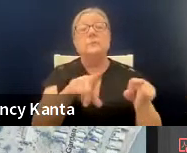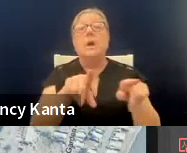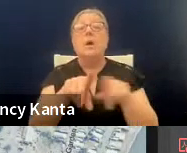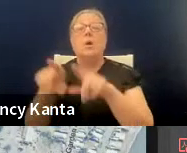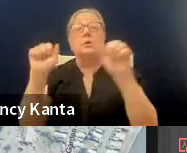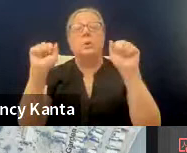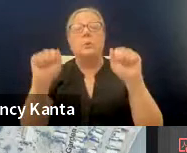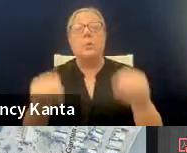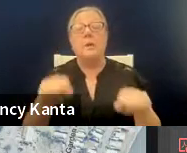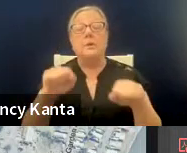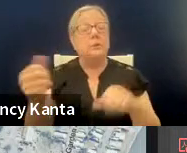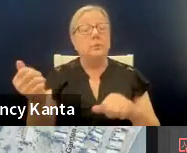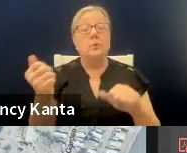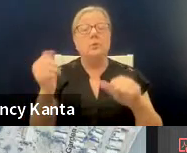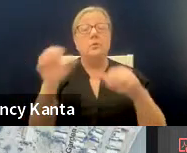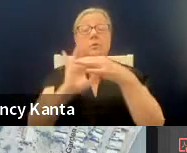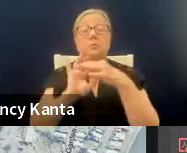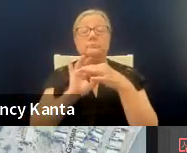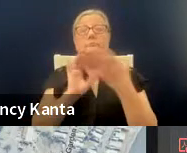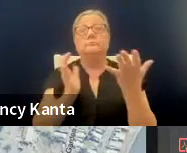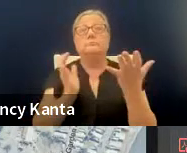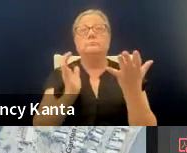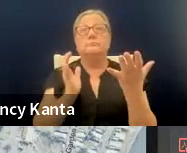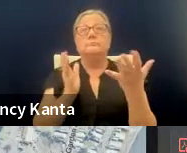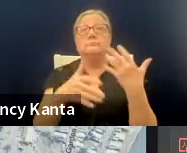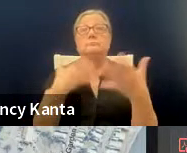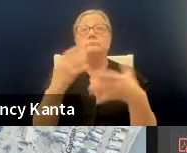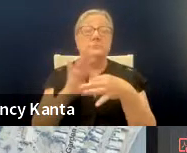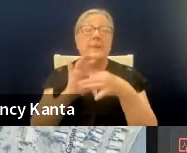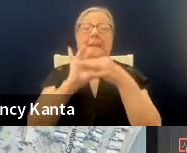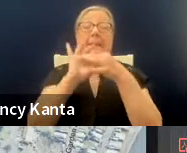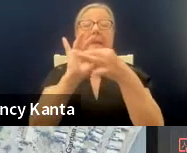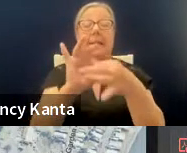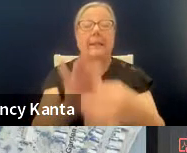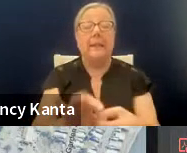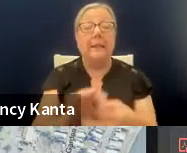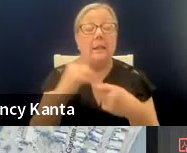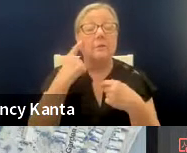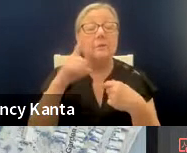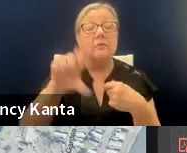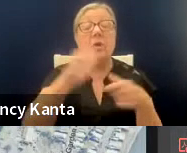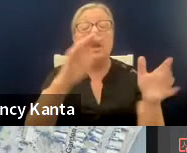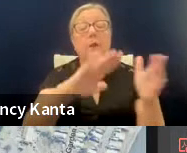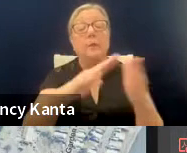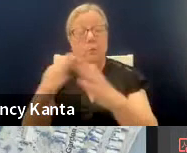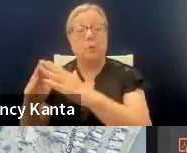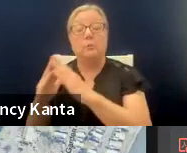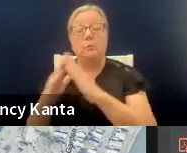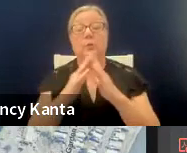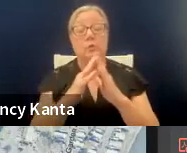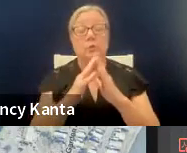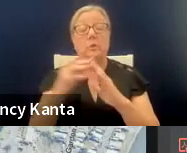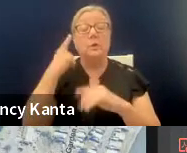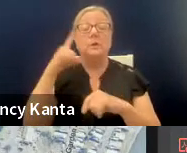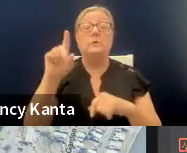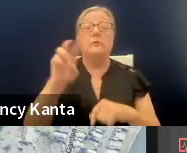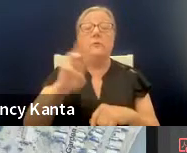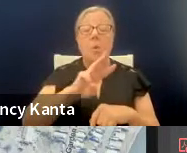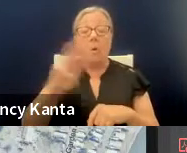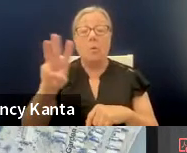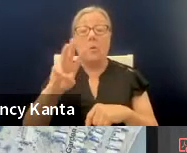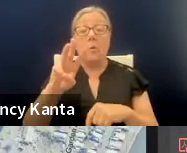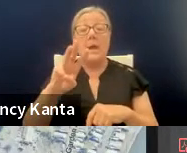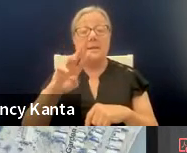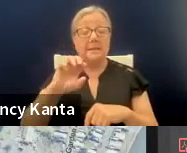any connections to what that means to the floating home communities, both on the west side, and then we know